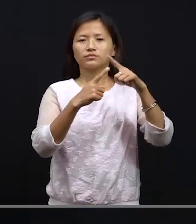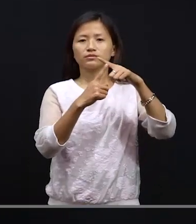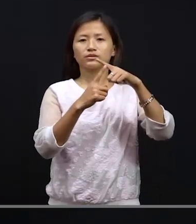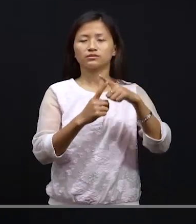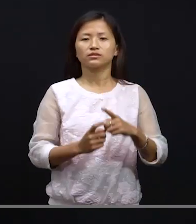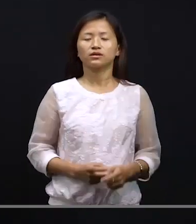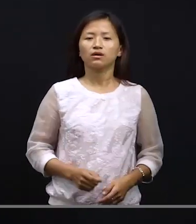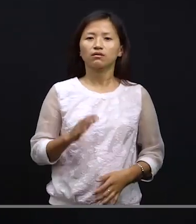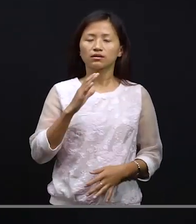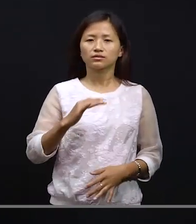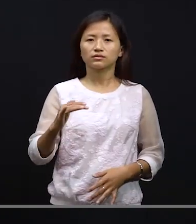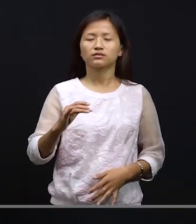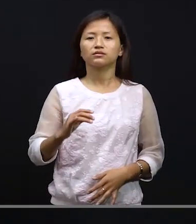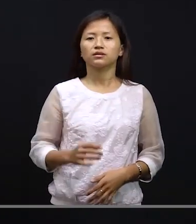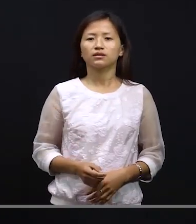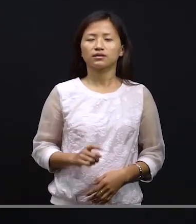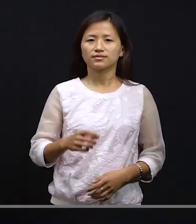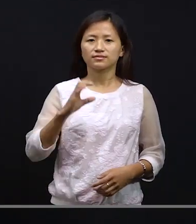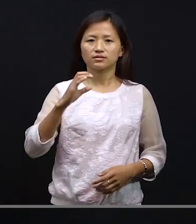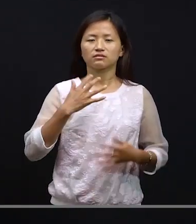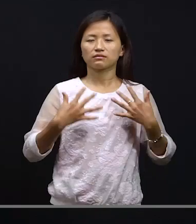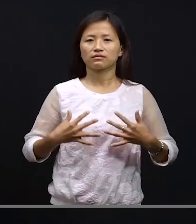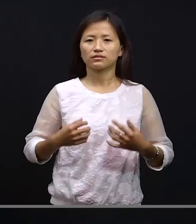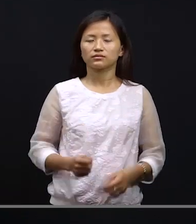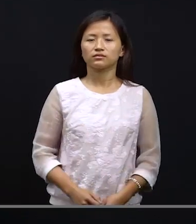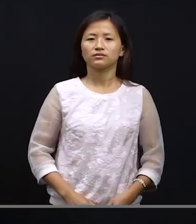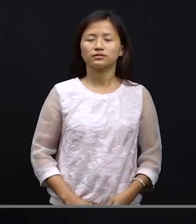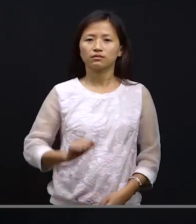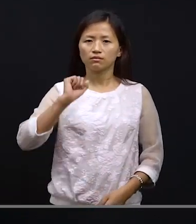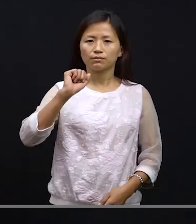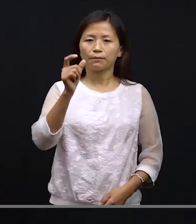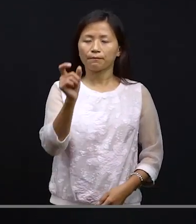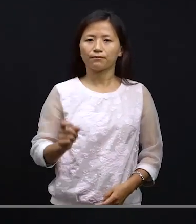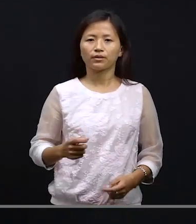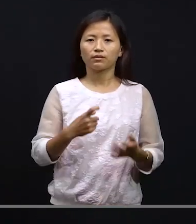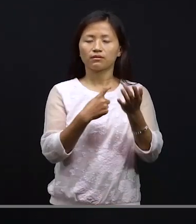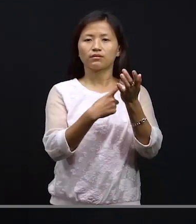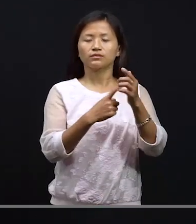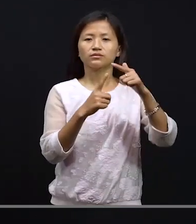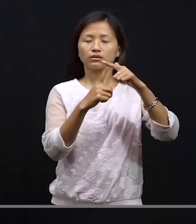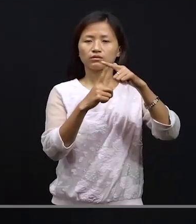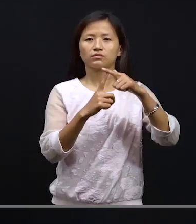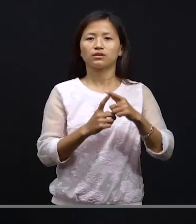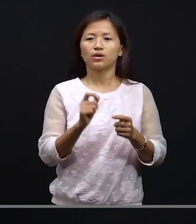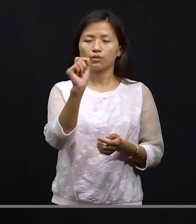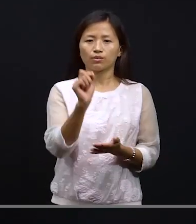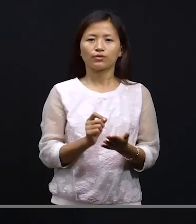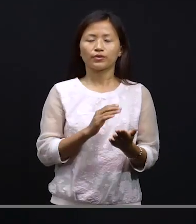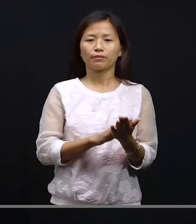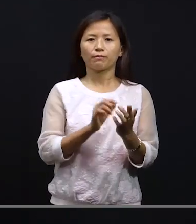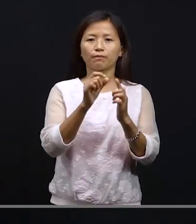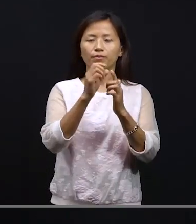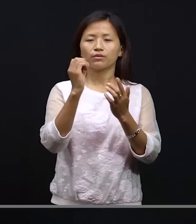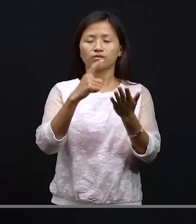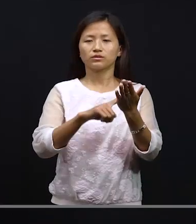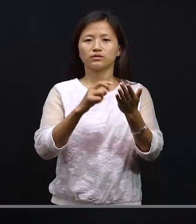us consider our main character here, the narrator. Even though Rabindranath Tagore wrote the poem, he did not